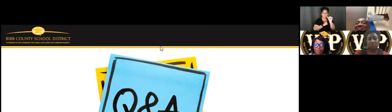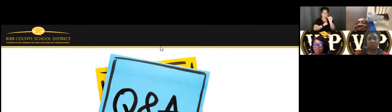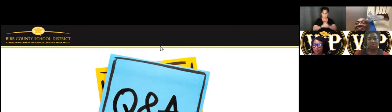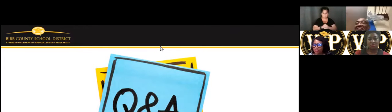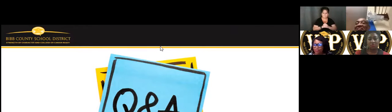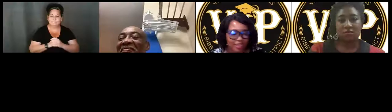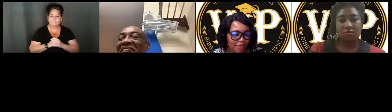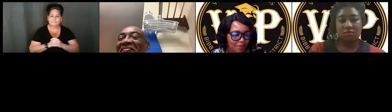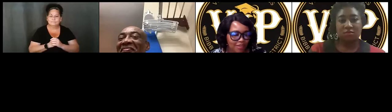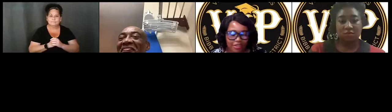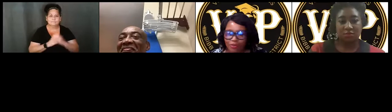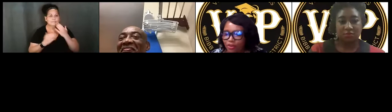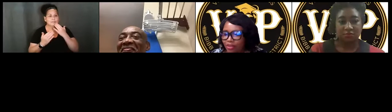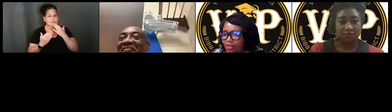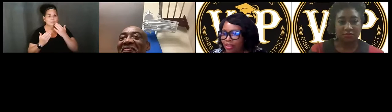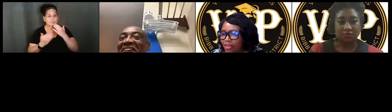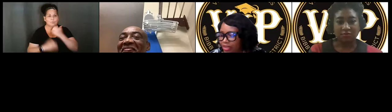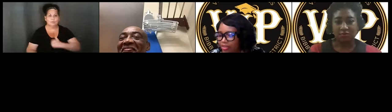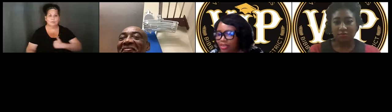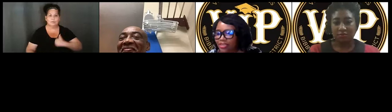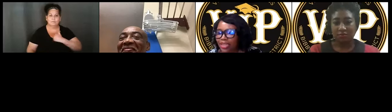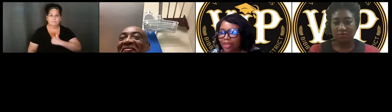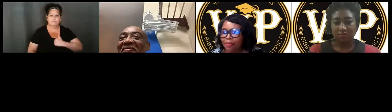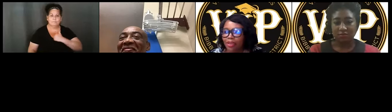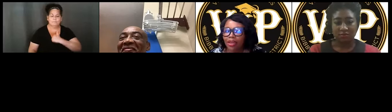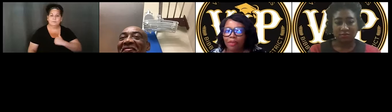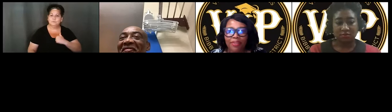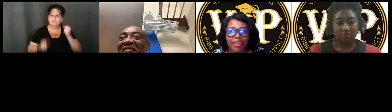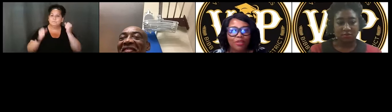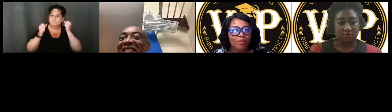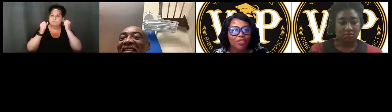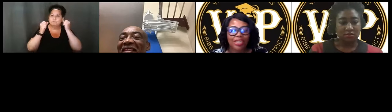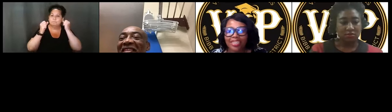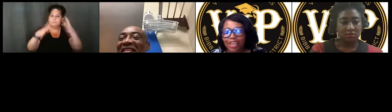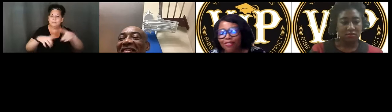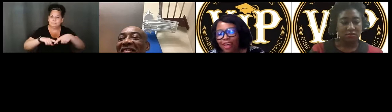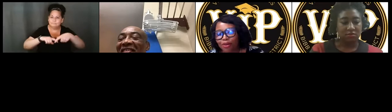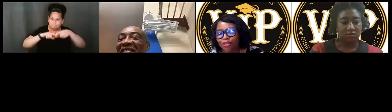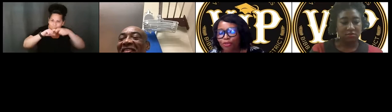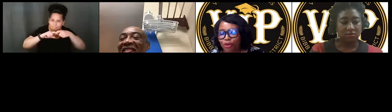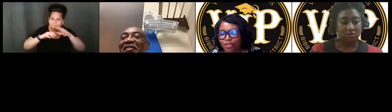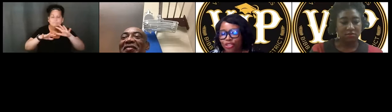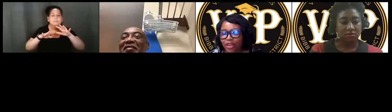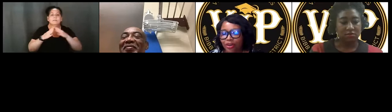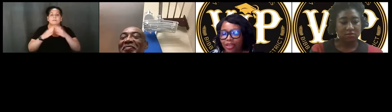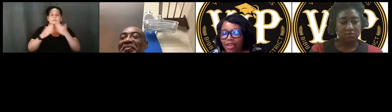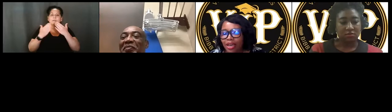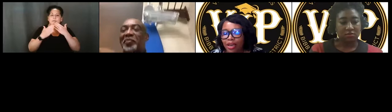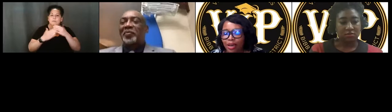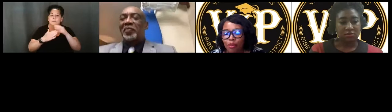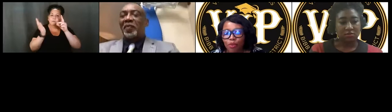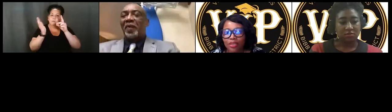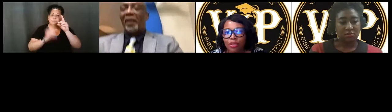Thank you so much, Mrs. Franks. I apologize for that delay. Thank you so much again, Dr. Flowers, for